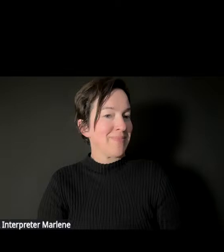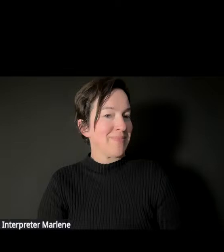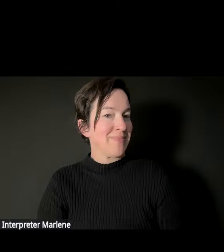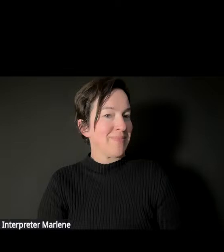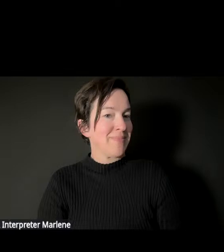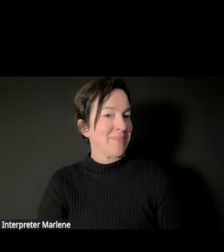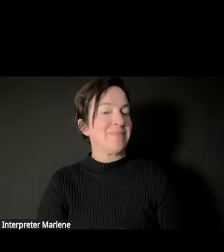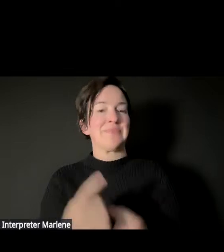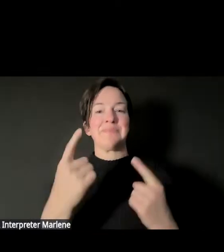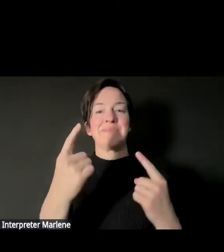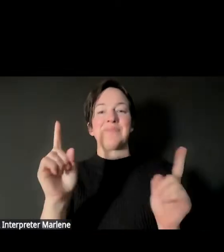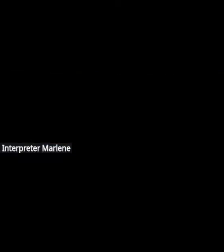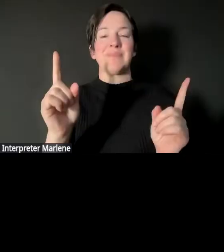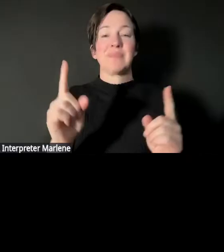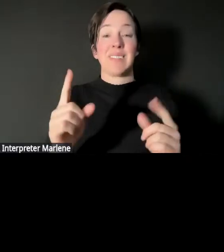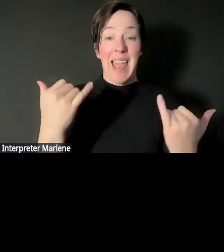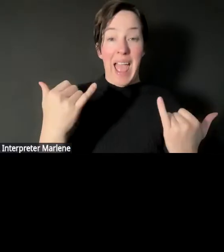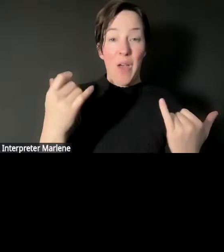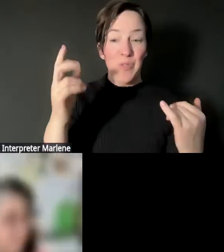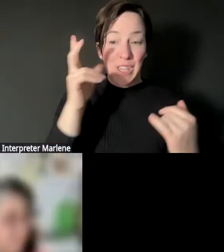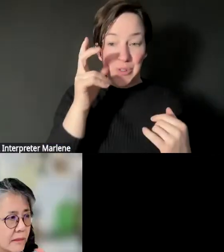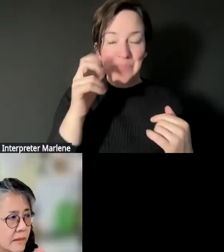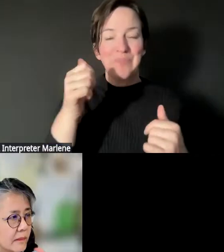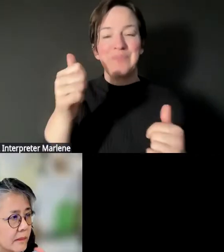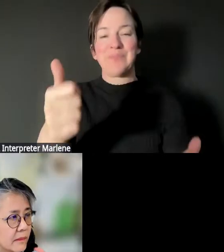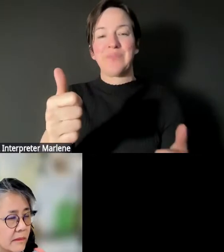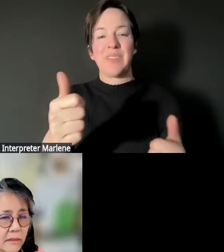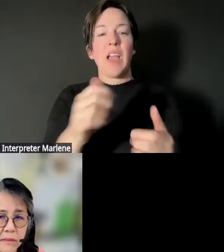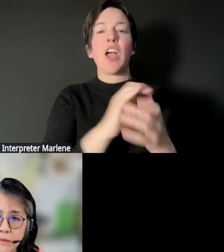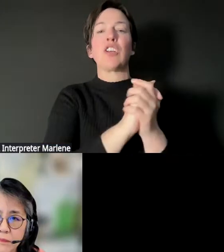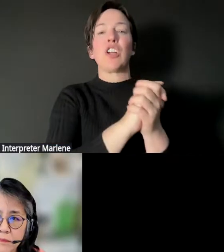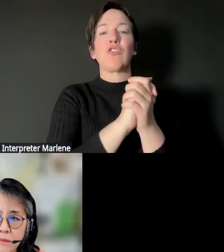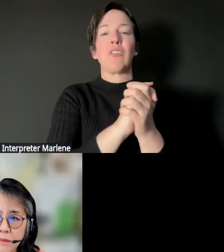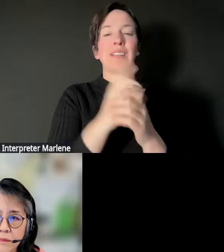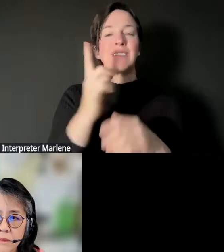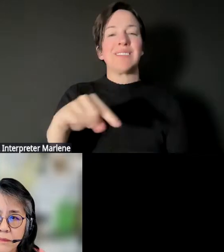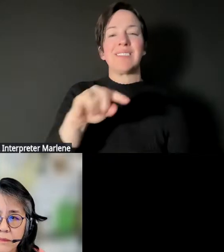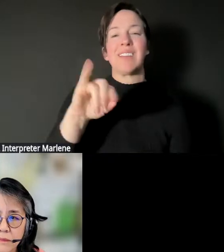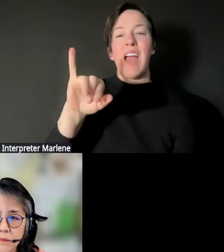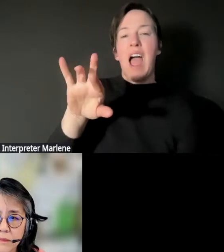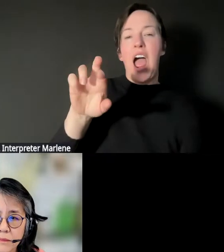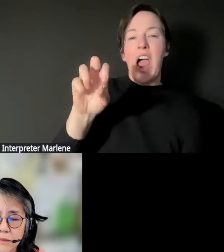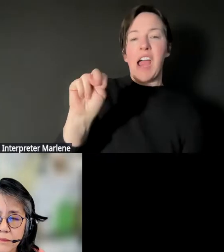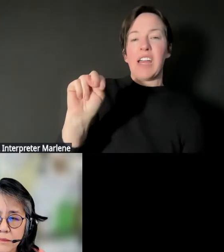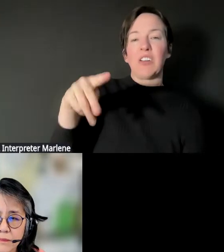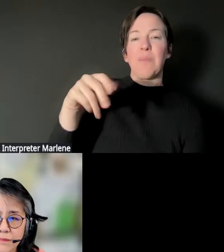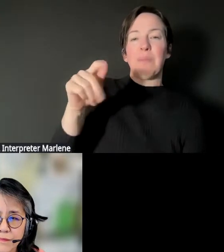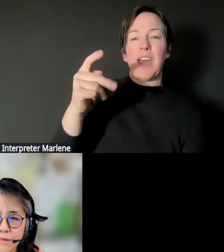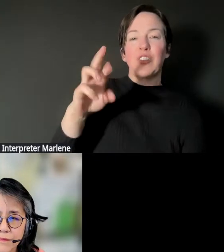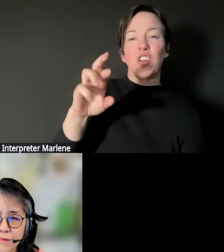Oh, there we go. How about now? Okay. There you go. Congratulations to those Iron Panthers. That's pretty awesome.